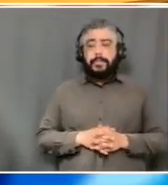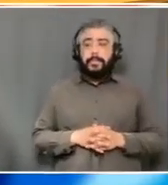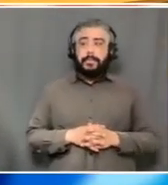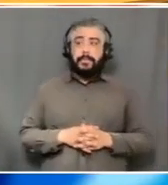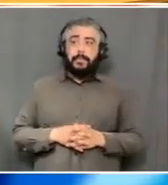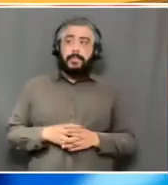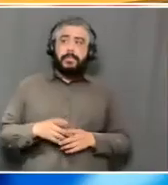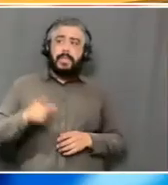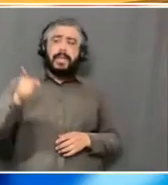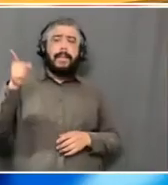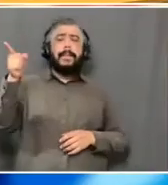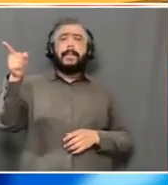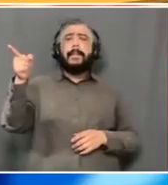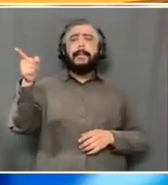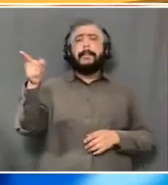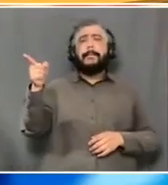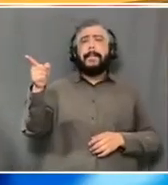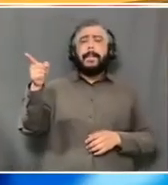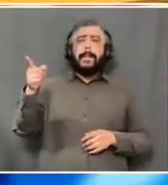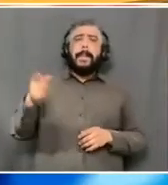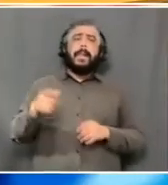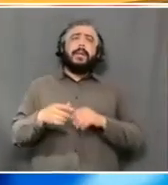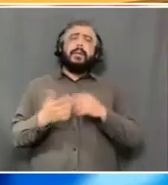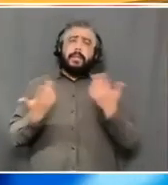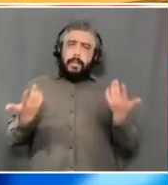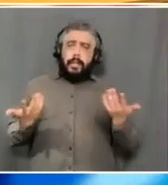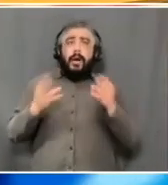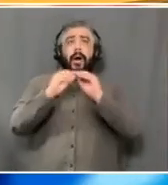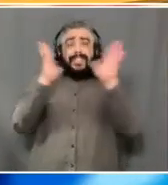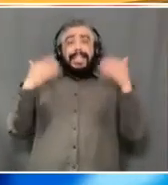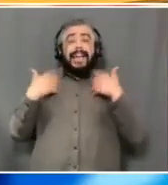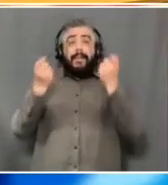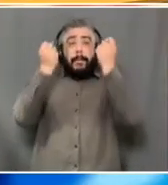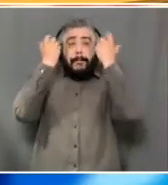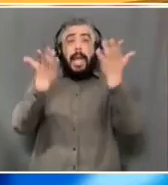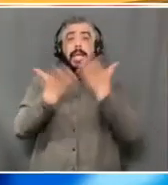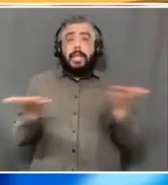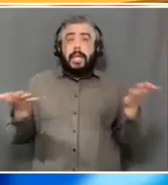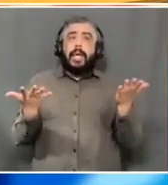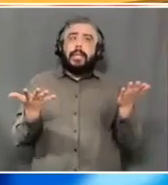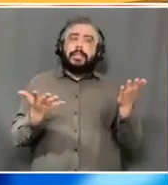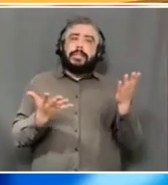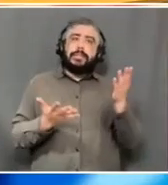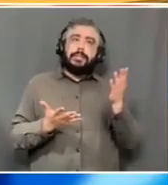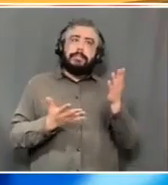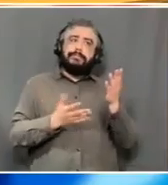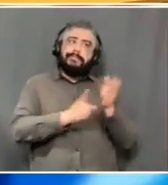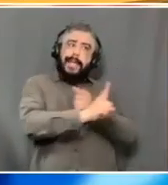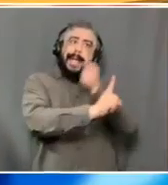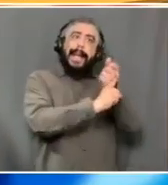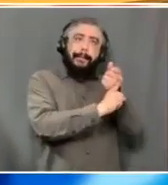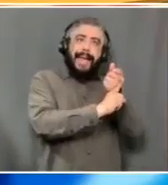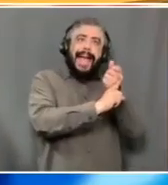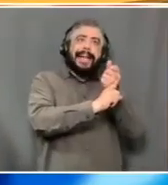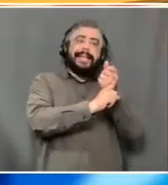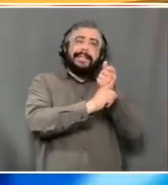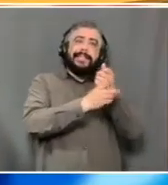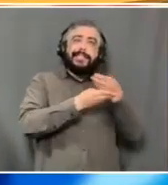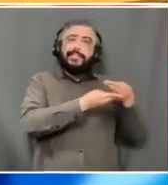So obviously there are many things that influence and impact the level of spending